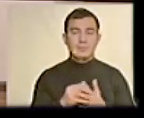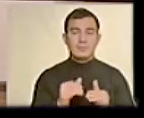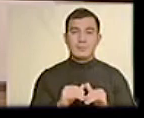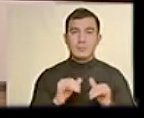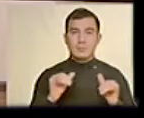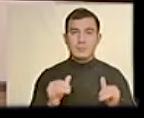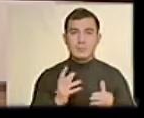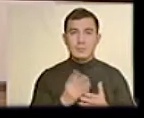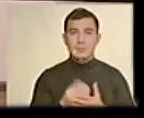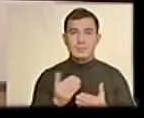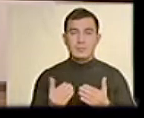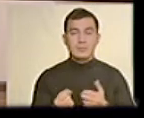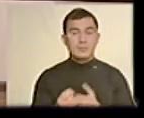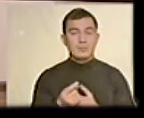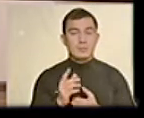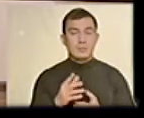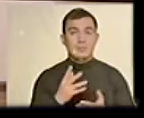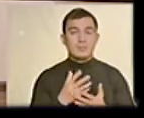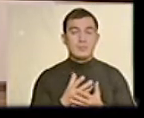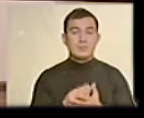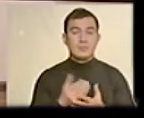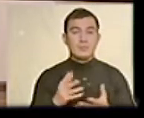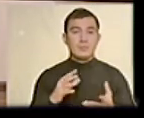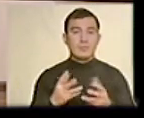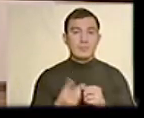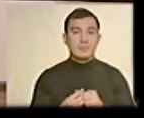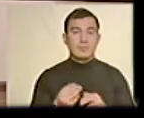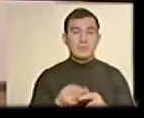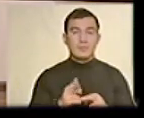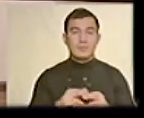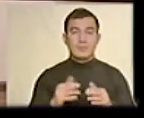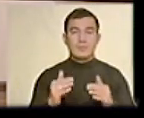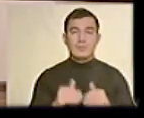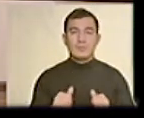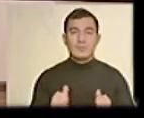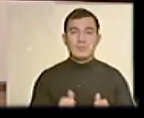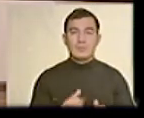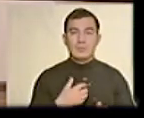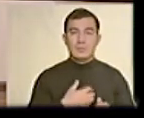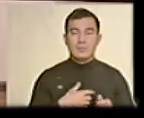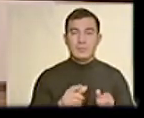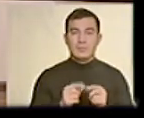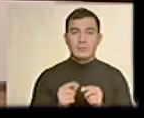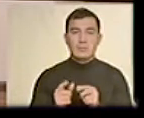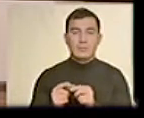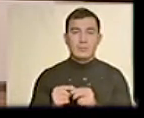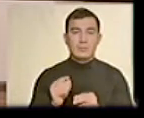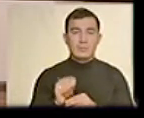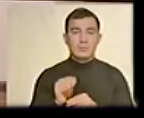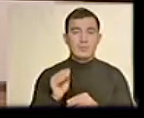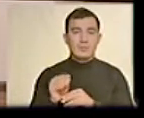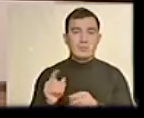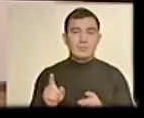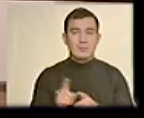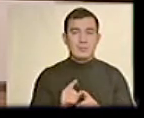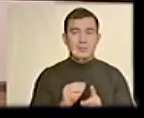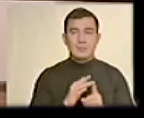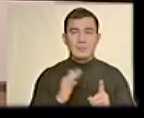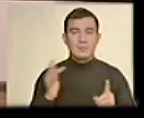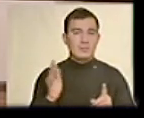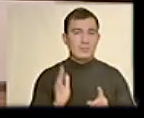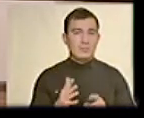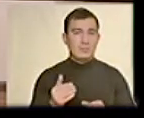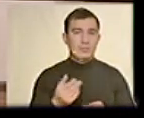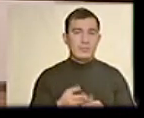ko'p xatni hosil qilamiz. Ya'ni yig'indini kvadratga mana bu formulaga asosan oshirib yozishimiz kerak. E'tibor bering, xuddi shu